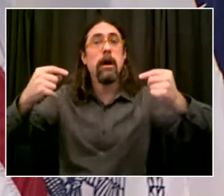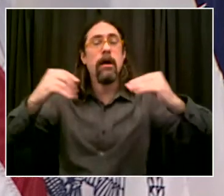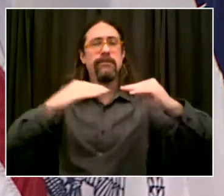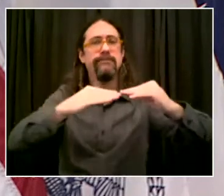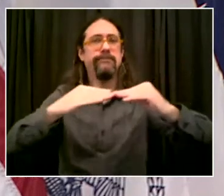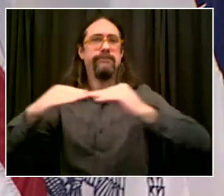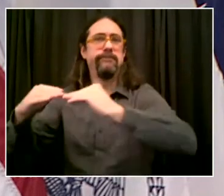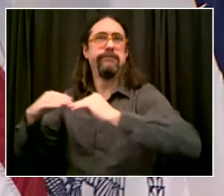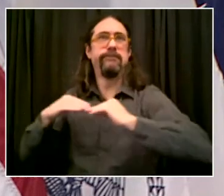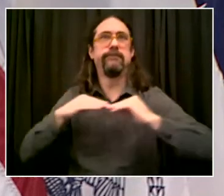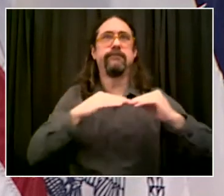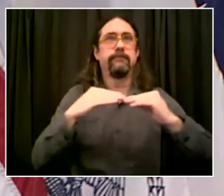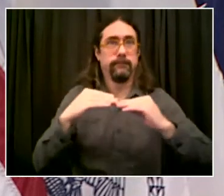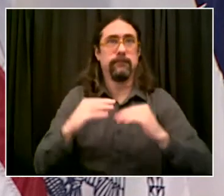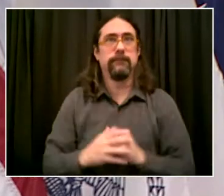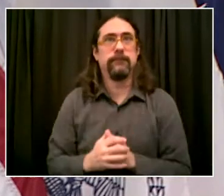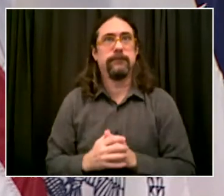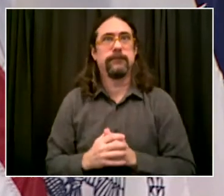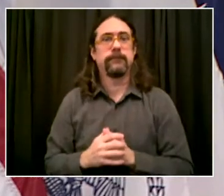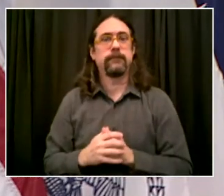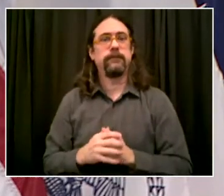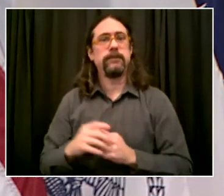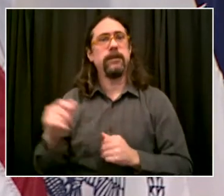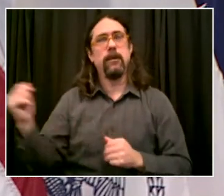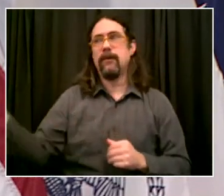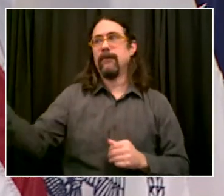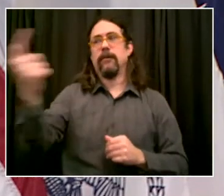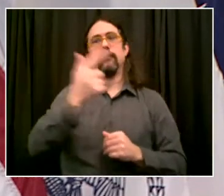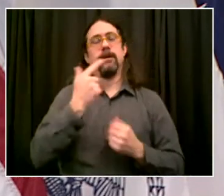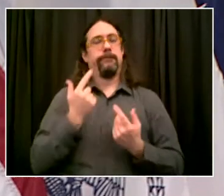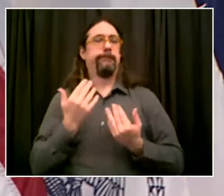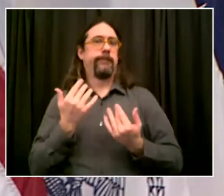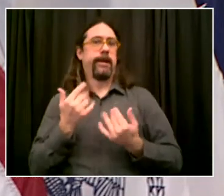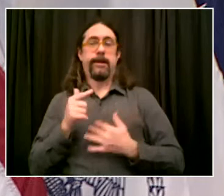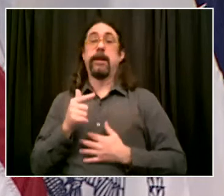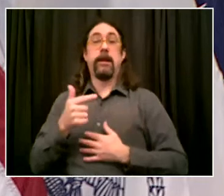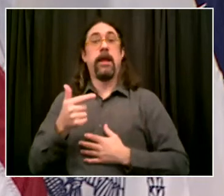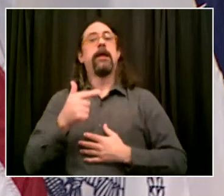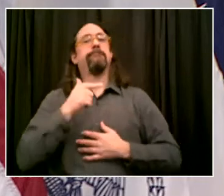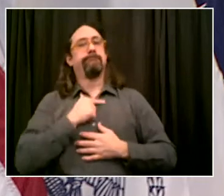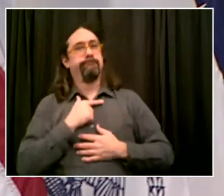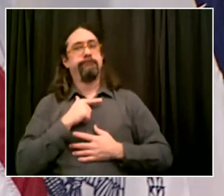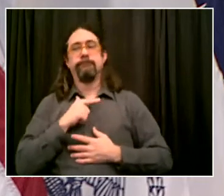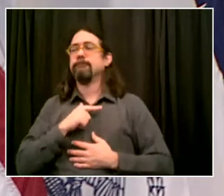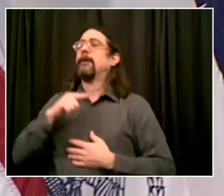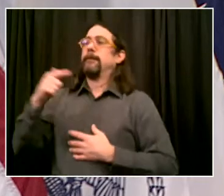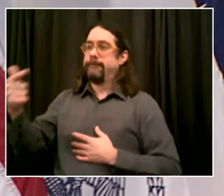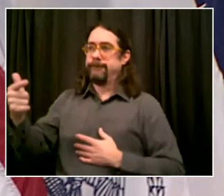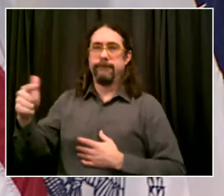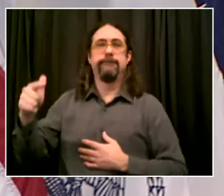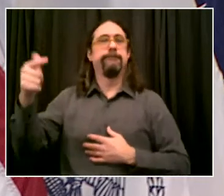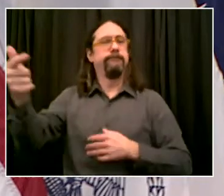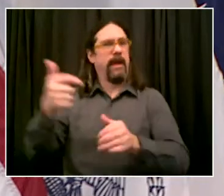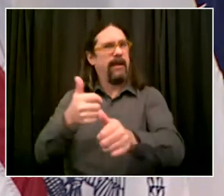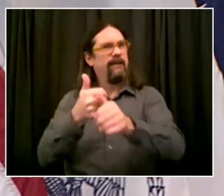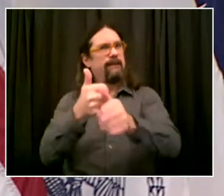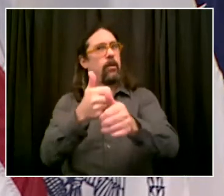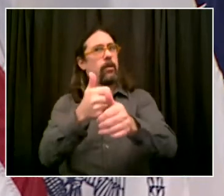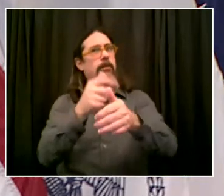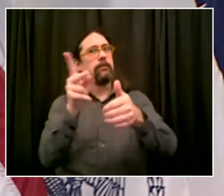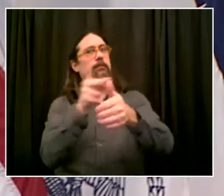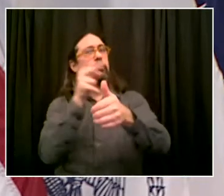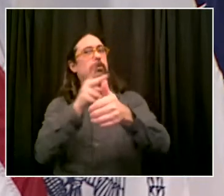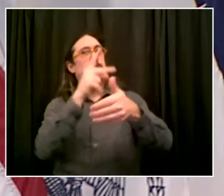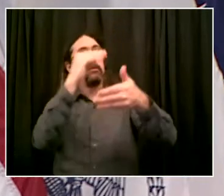manner. So that's the choice that Dr. Choksi made. And again, I don't want to be disrespectful of